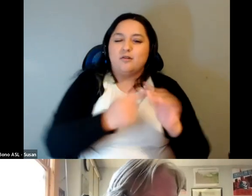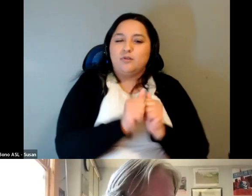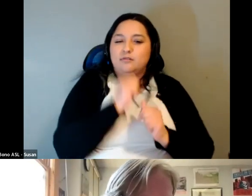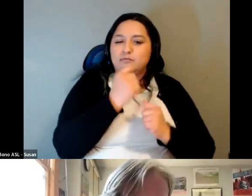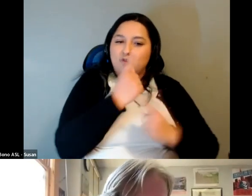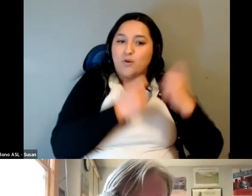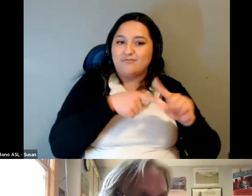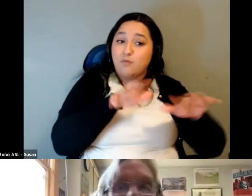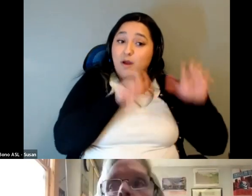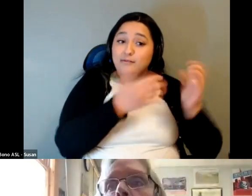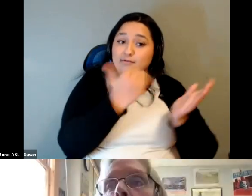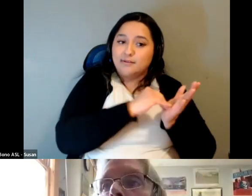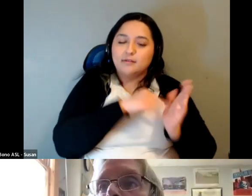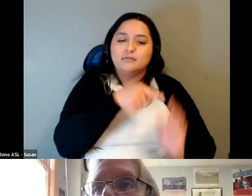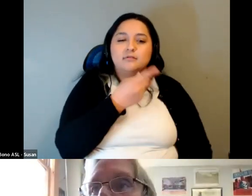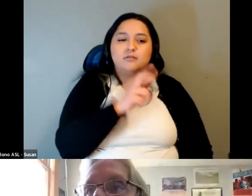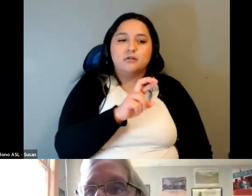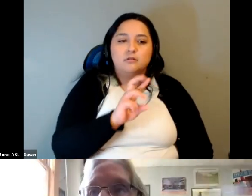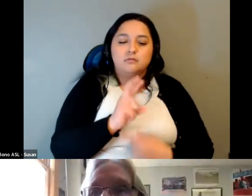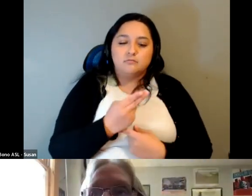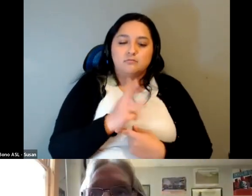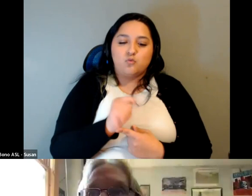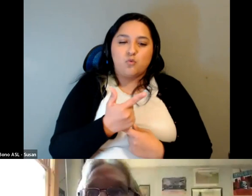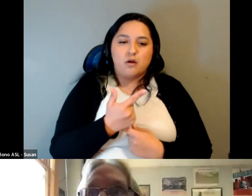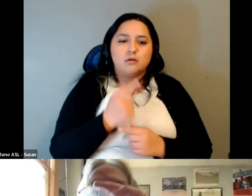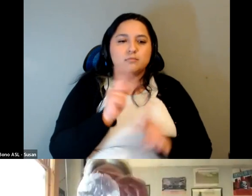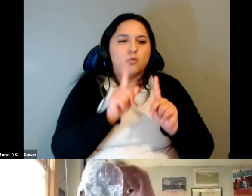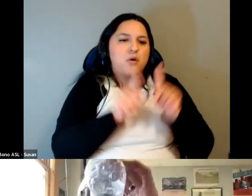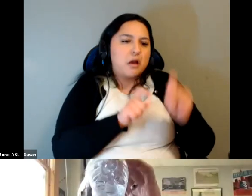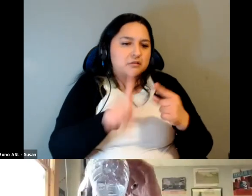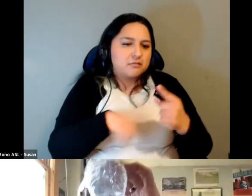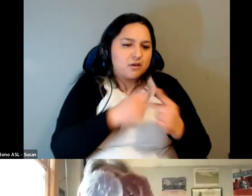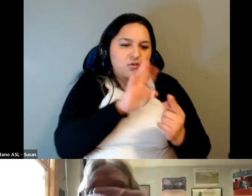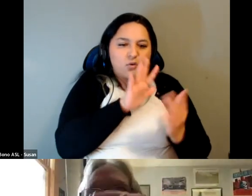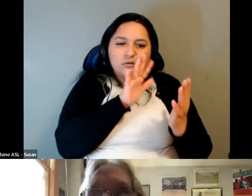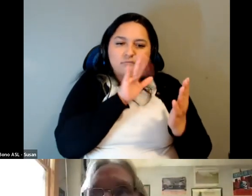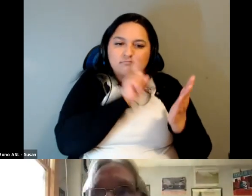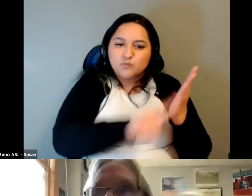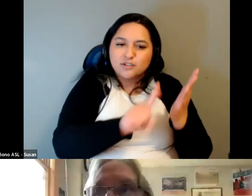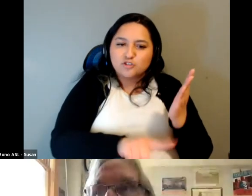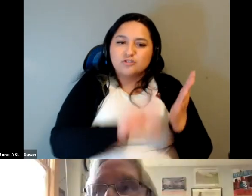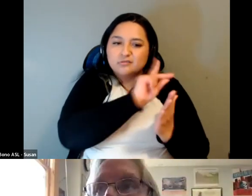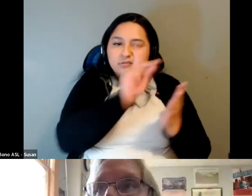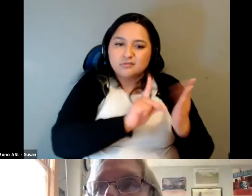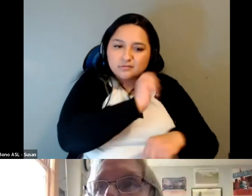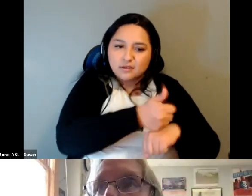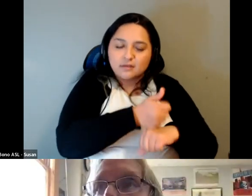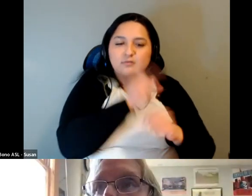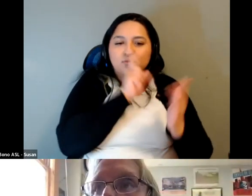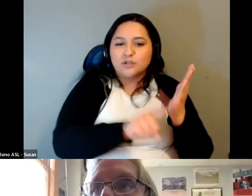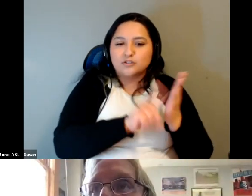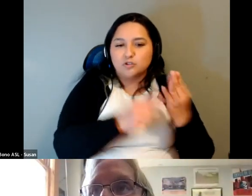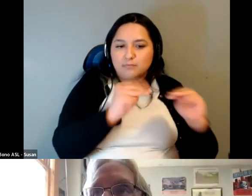of questions about your study design and research methods. So first, was there any difference in death